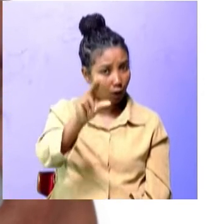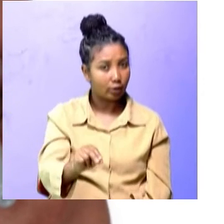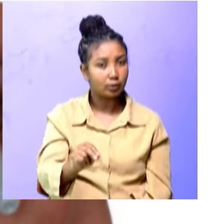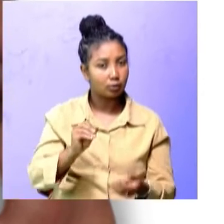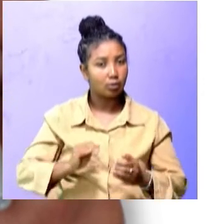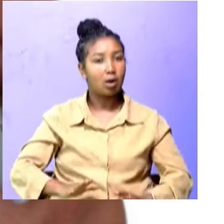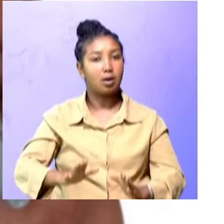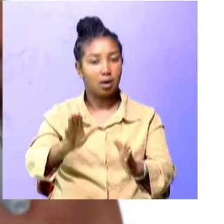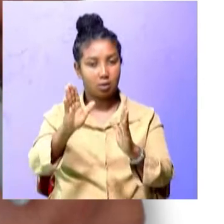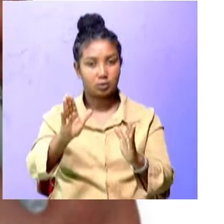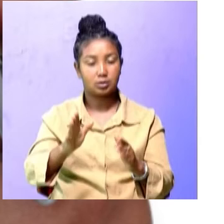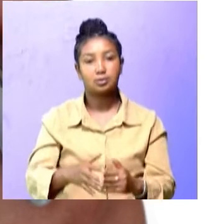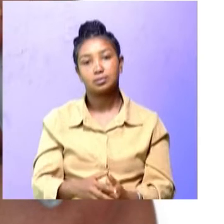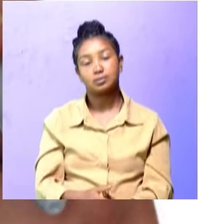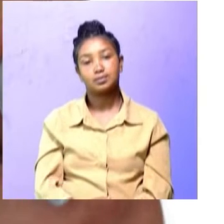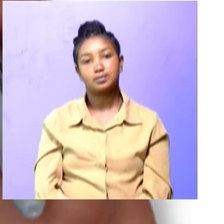allowed